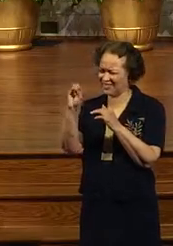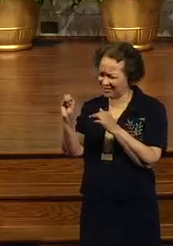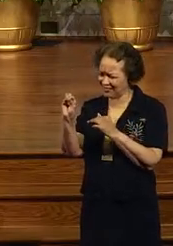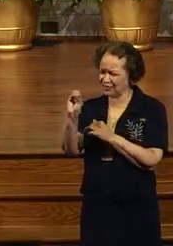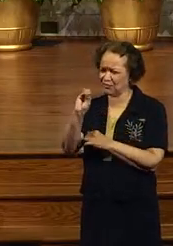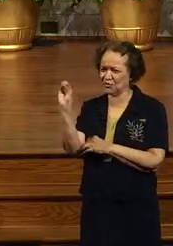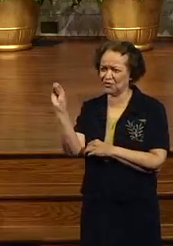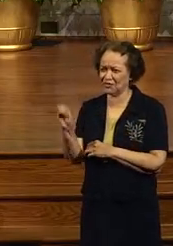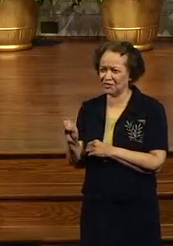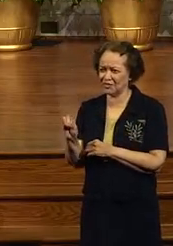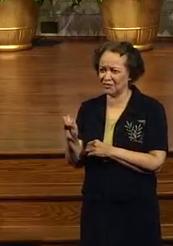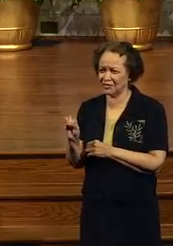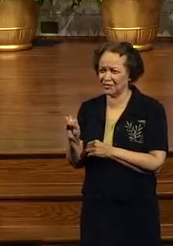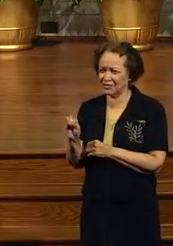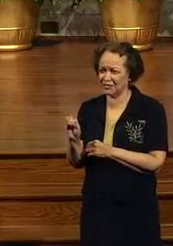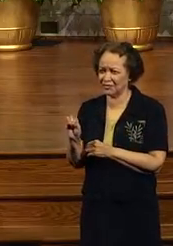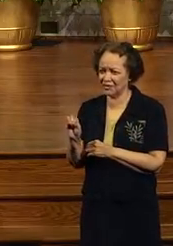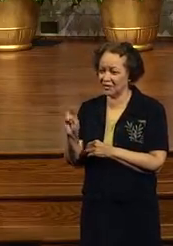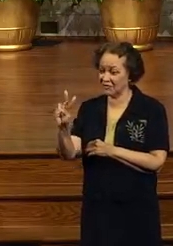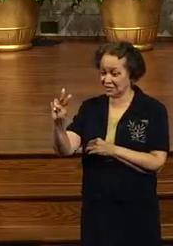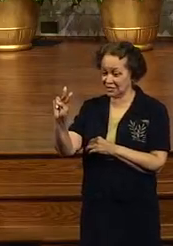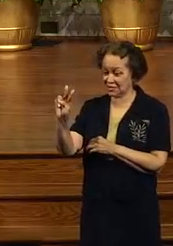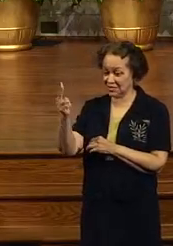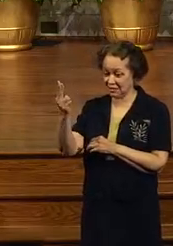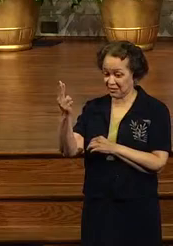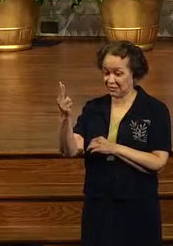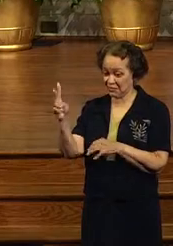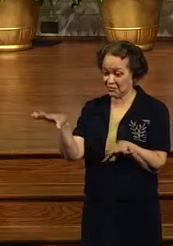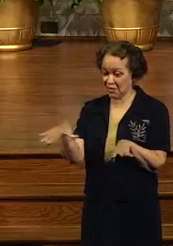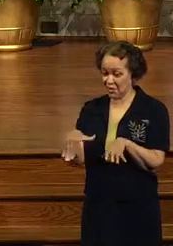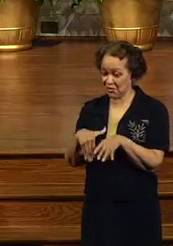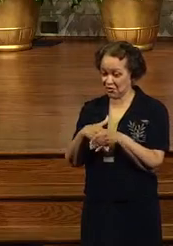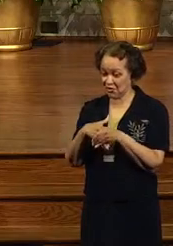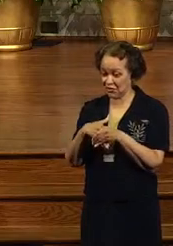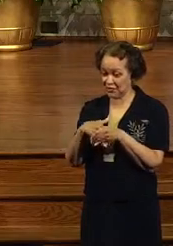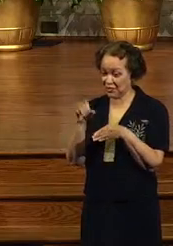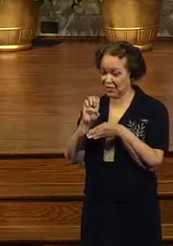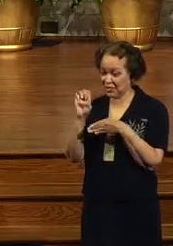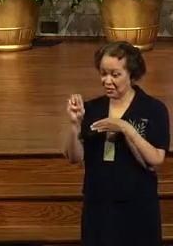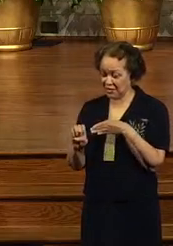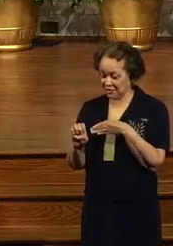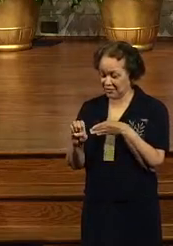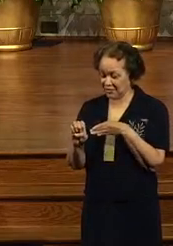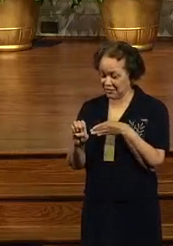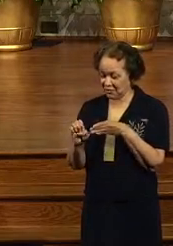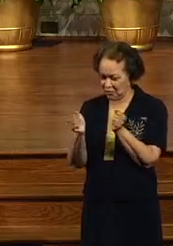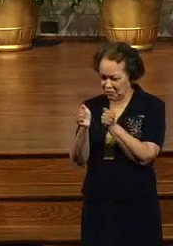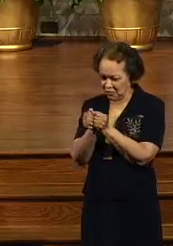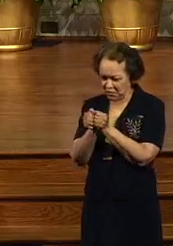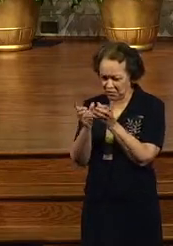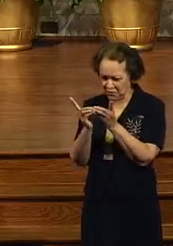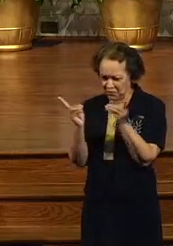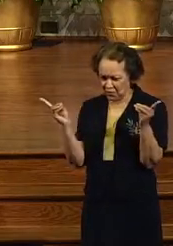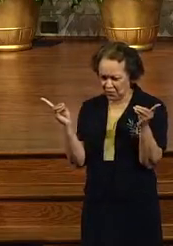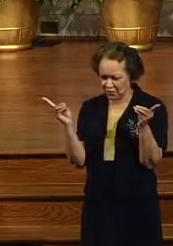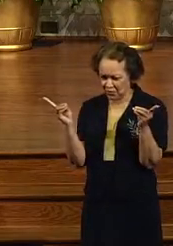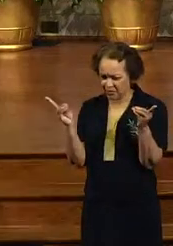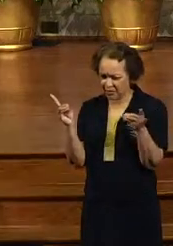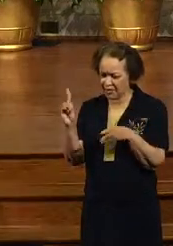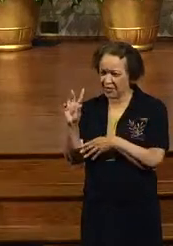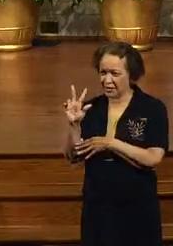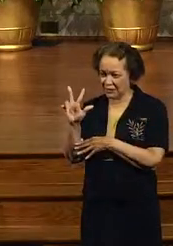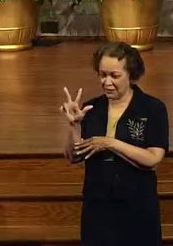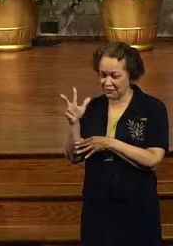60% of the second marriage ends in a divorce. And the